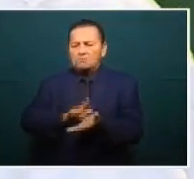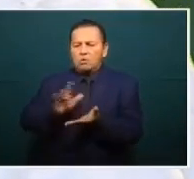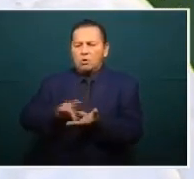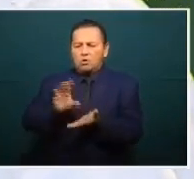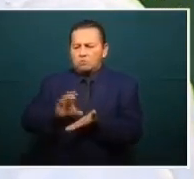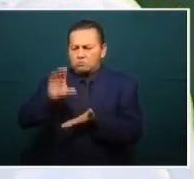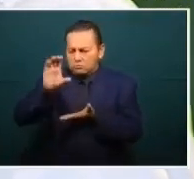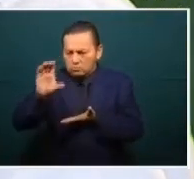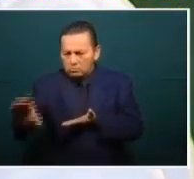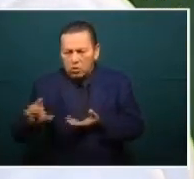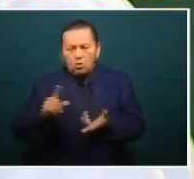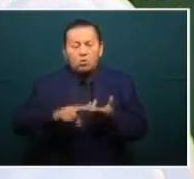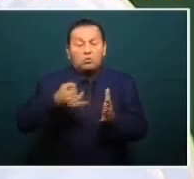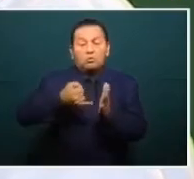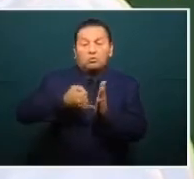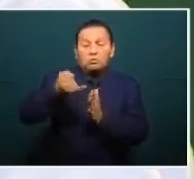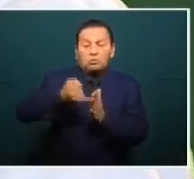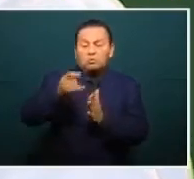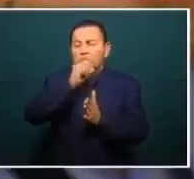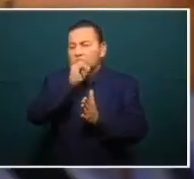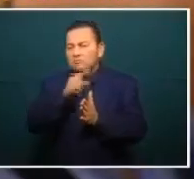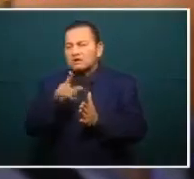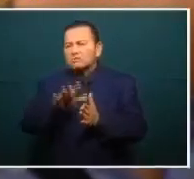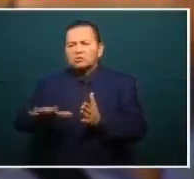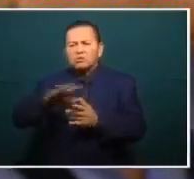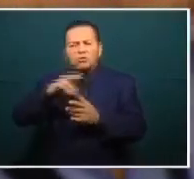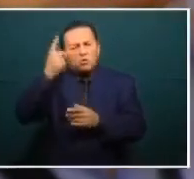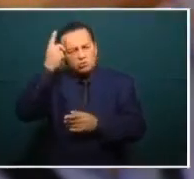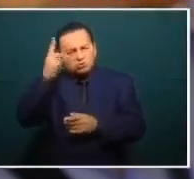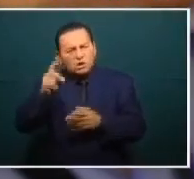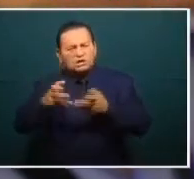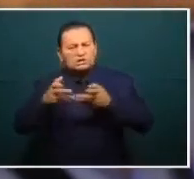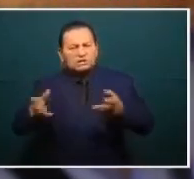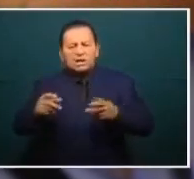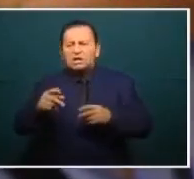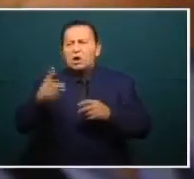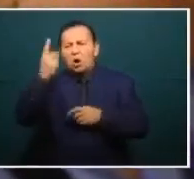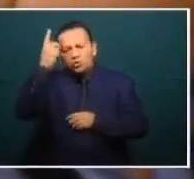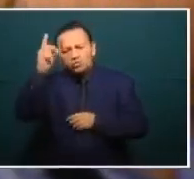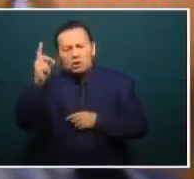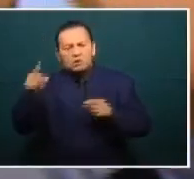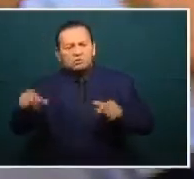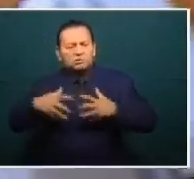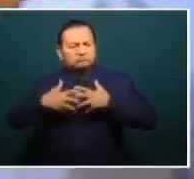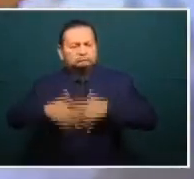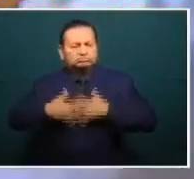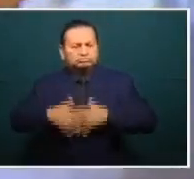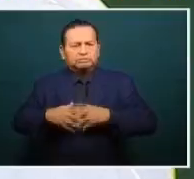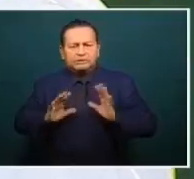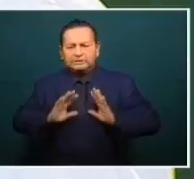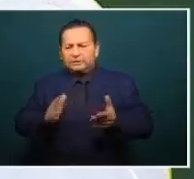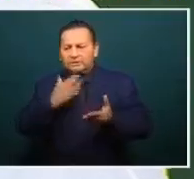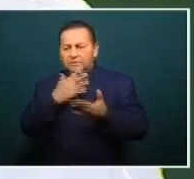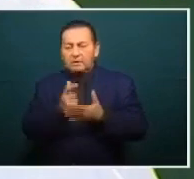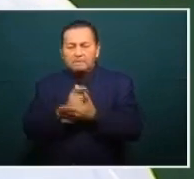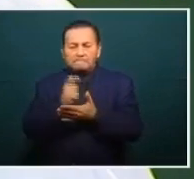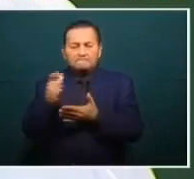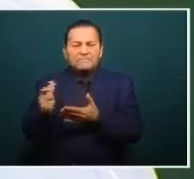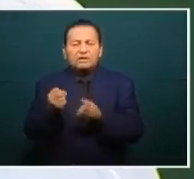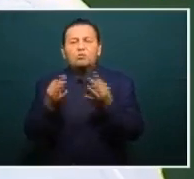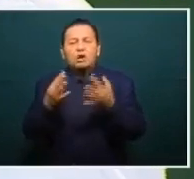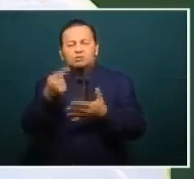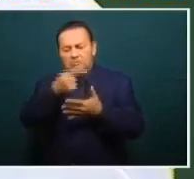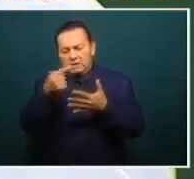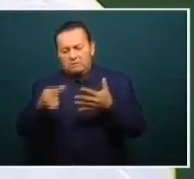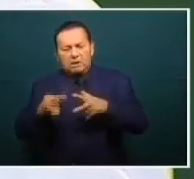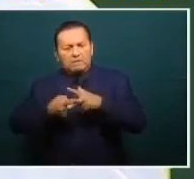They are already giving money to the to the field workers and property